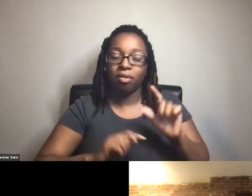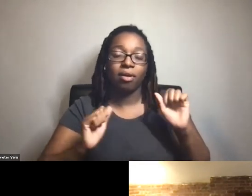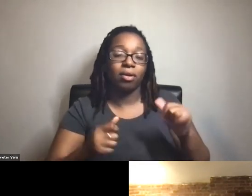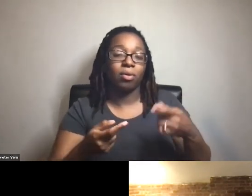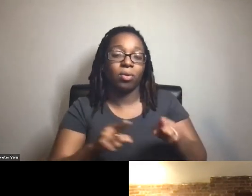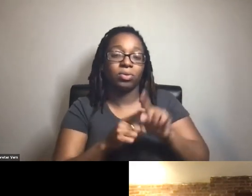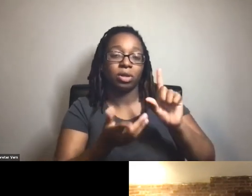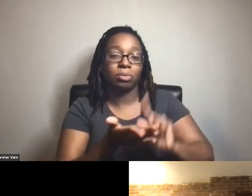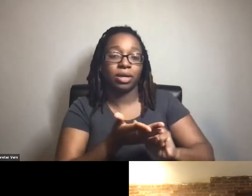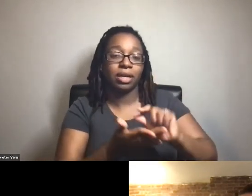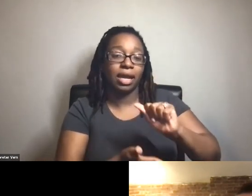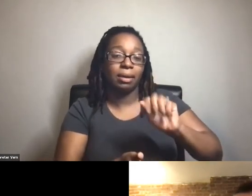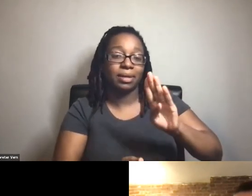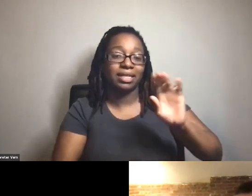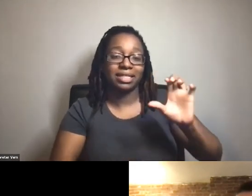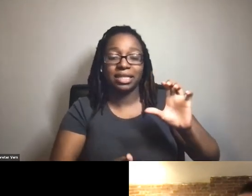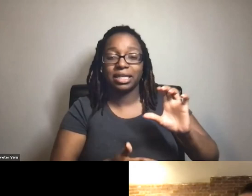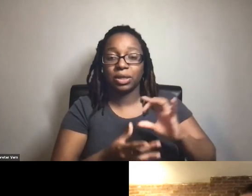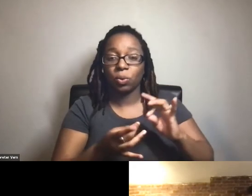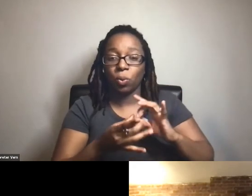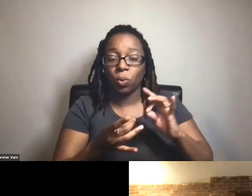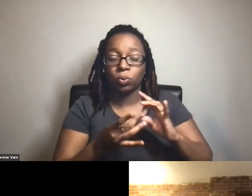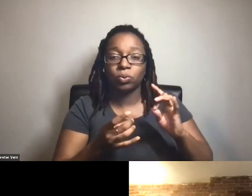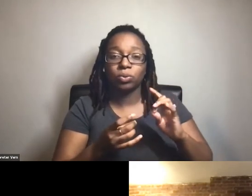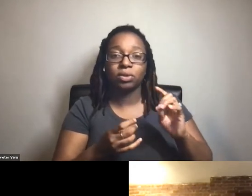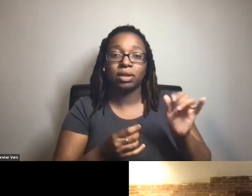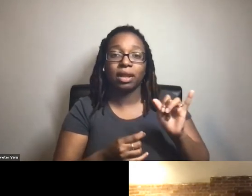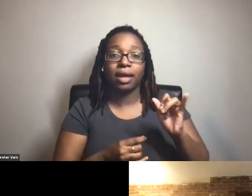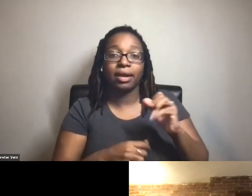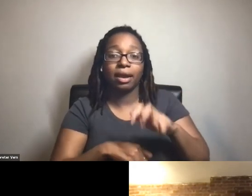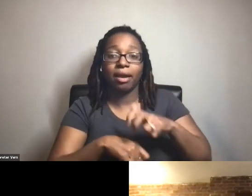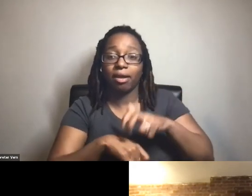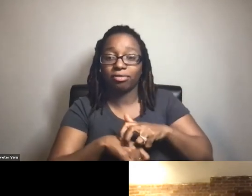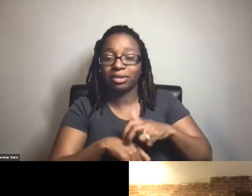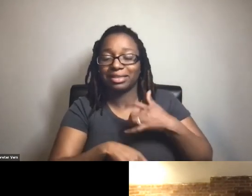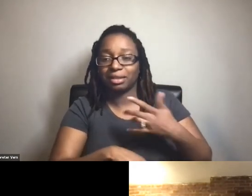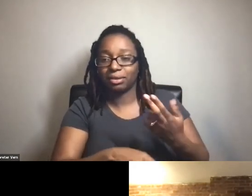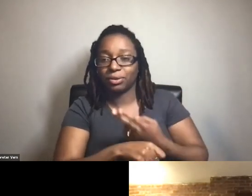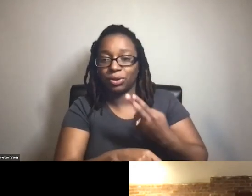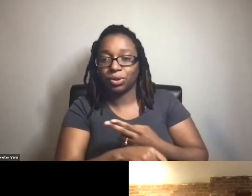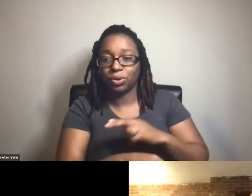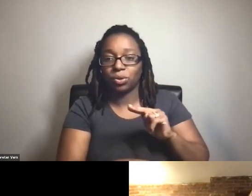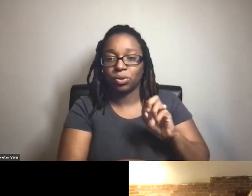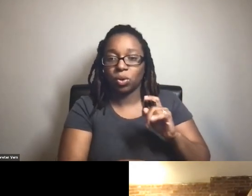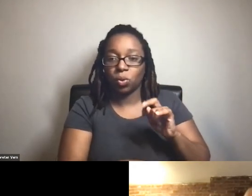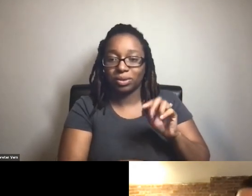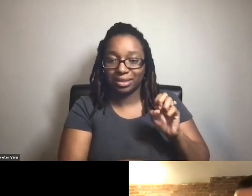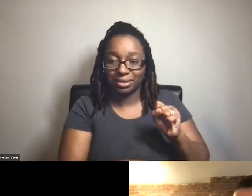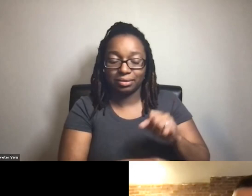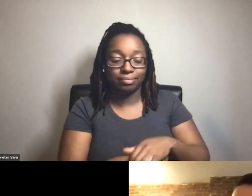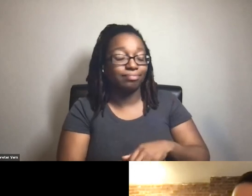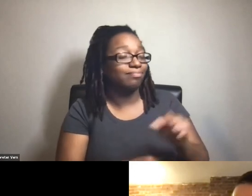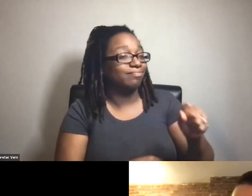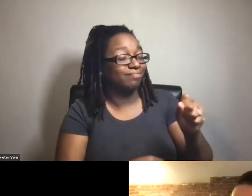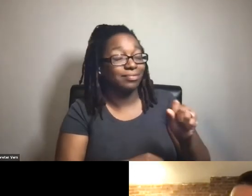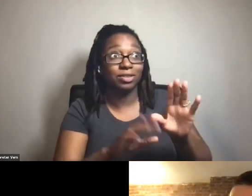ABC notation? Some music genres, for example, Irish uses this notation. Yep, and Donald, see, this is a